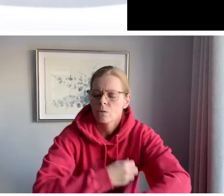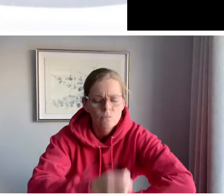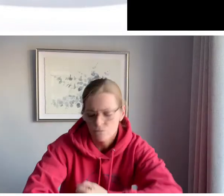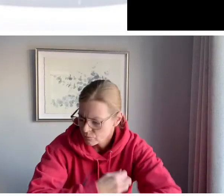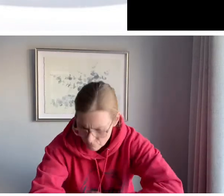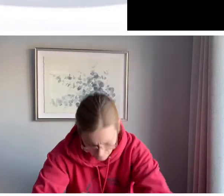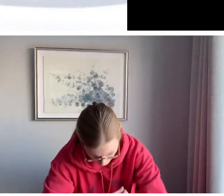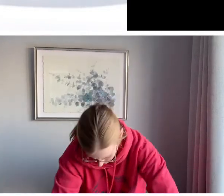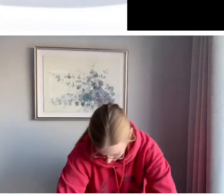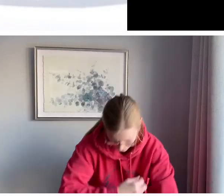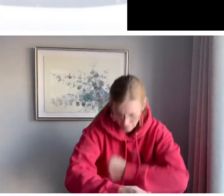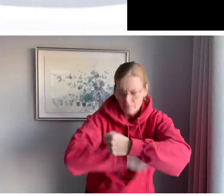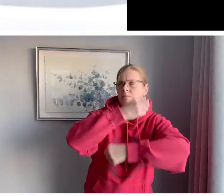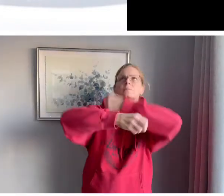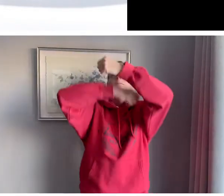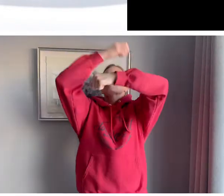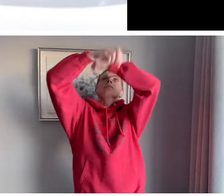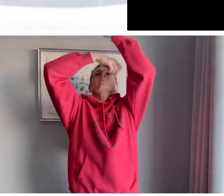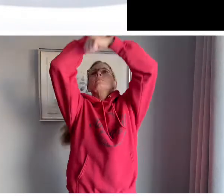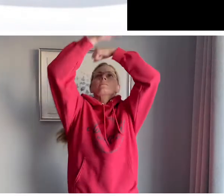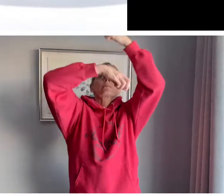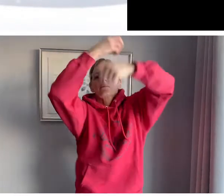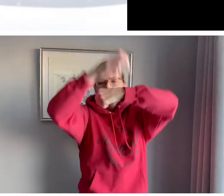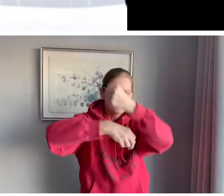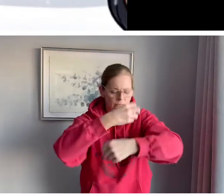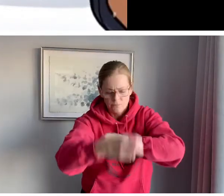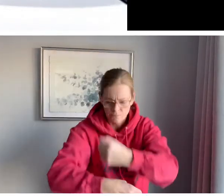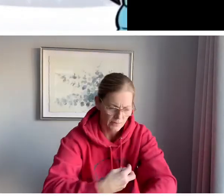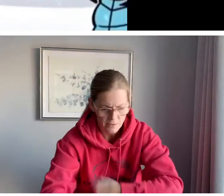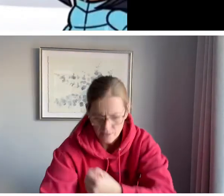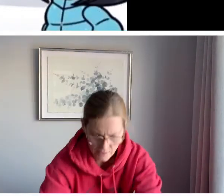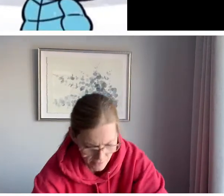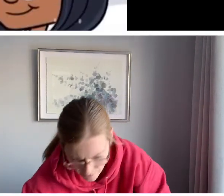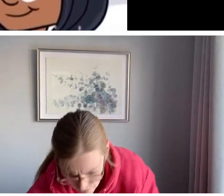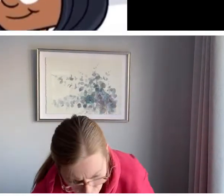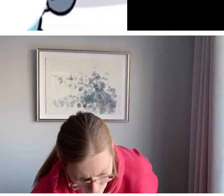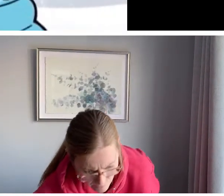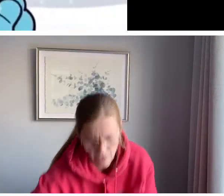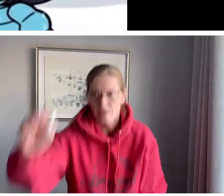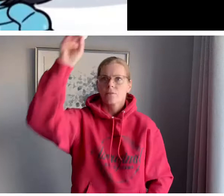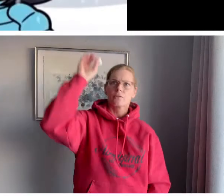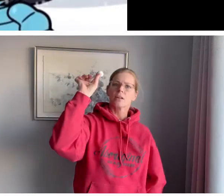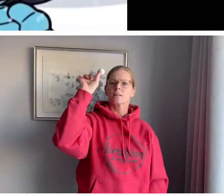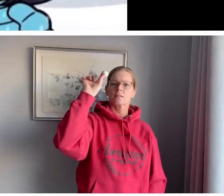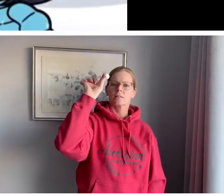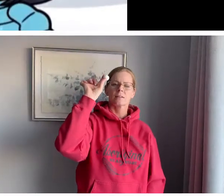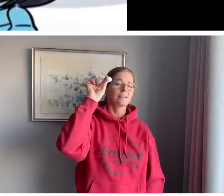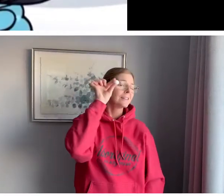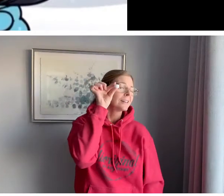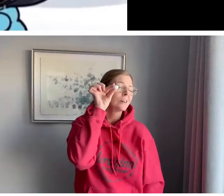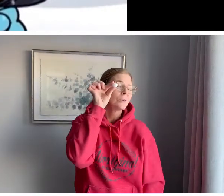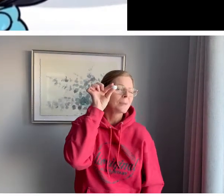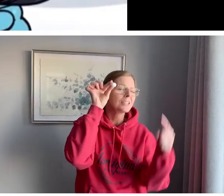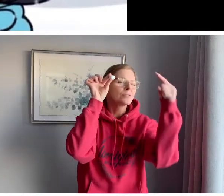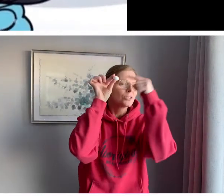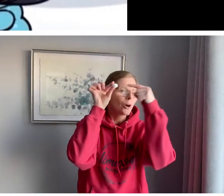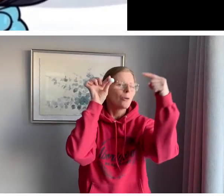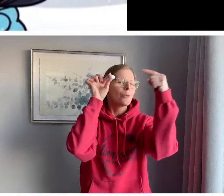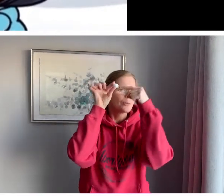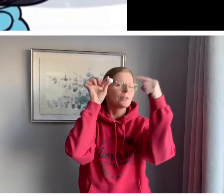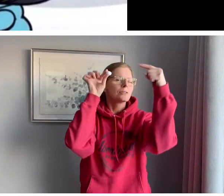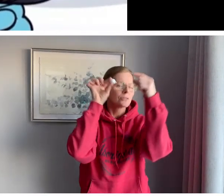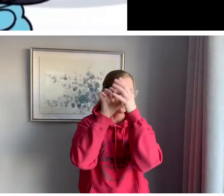snow into a small ball to make the head of the snowman freeze. We'll pat the